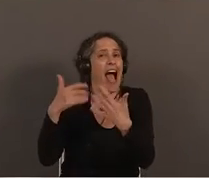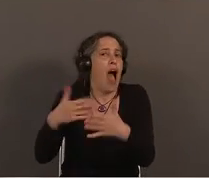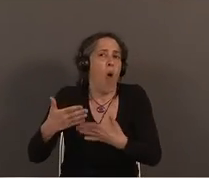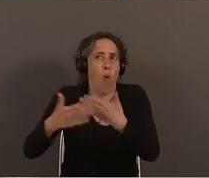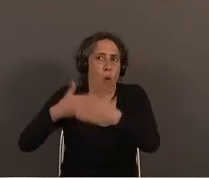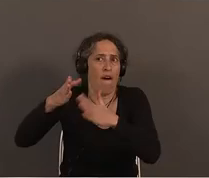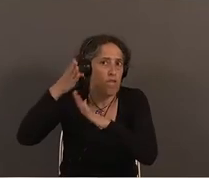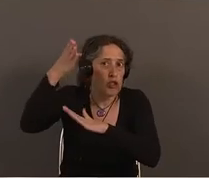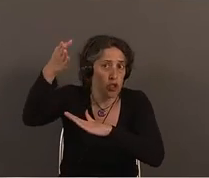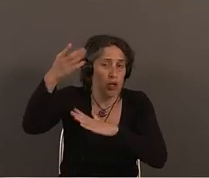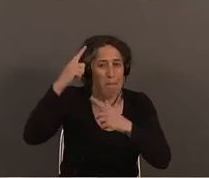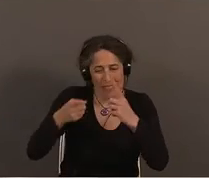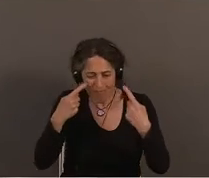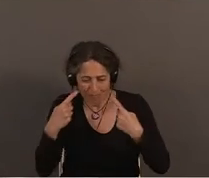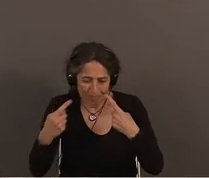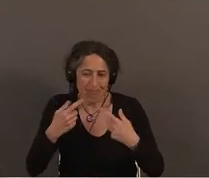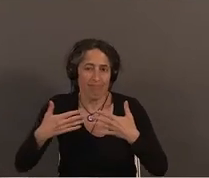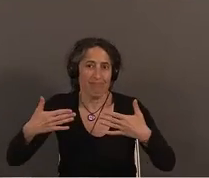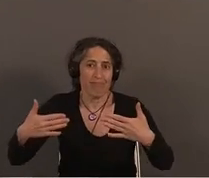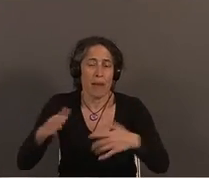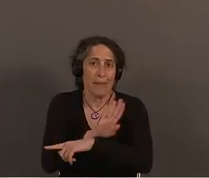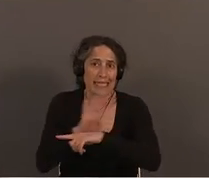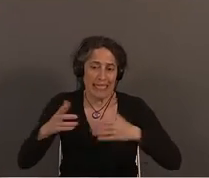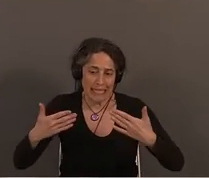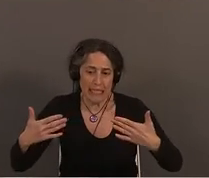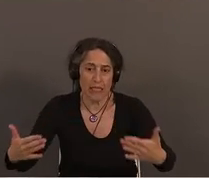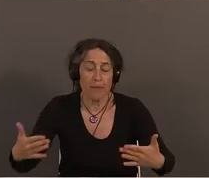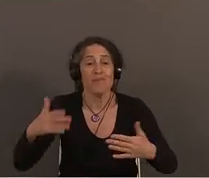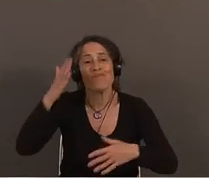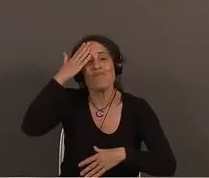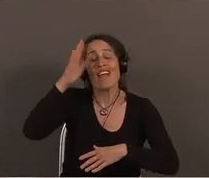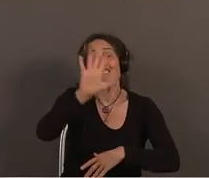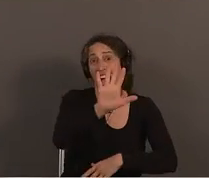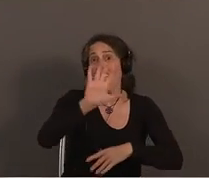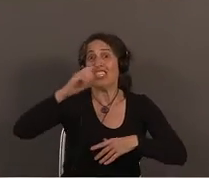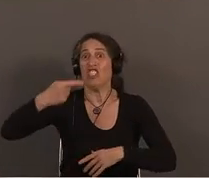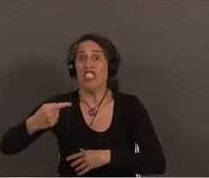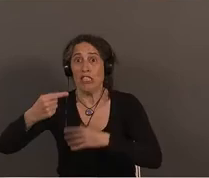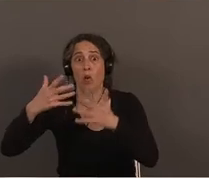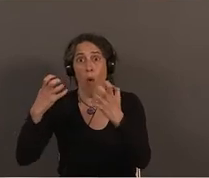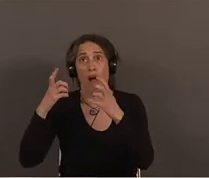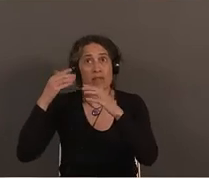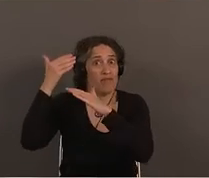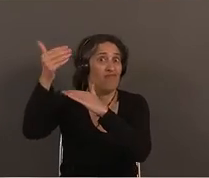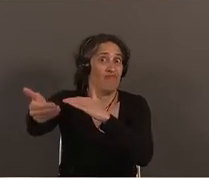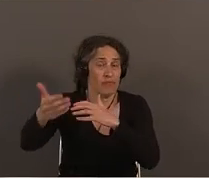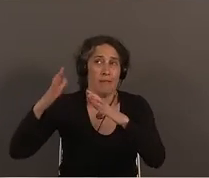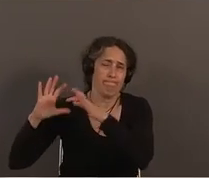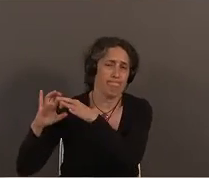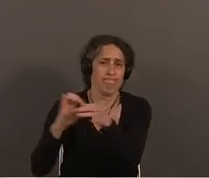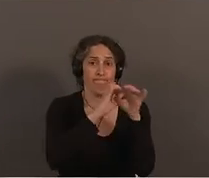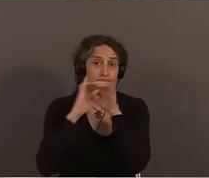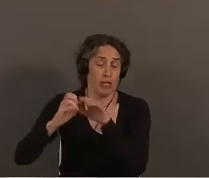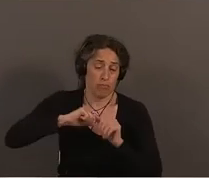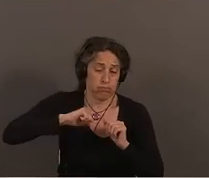does that mean? It means for the operators, first of all, securing the spectrum that they need to be able to develop these things, okay? And to be able to build a business